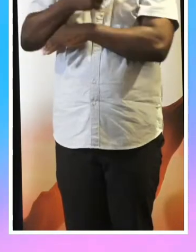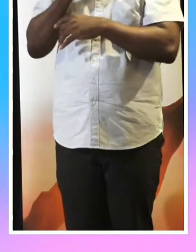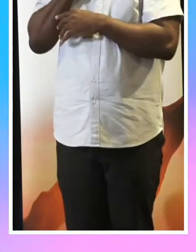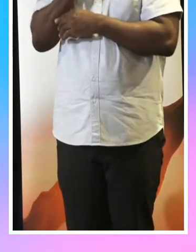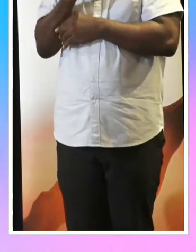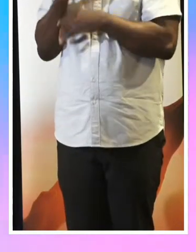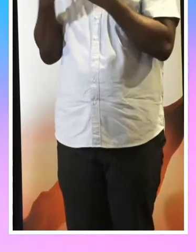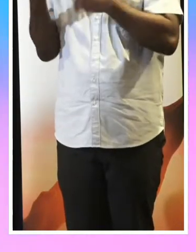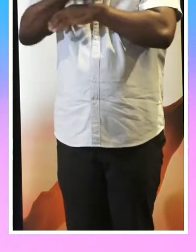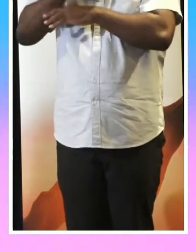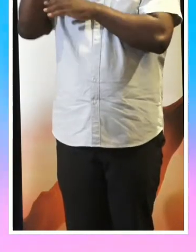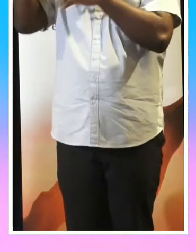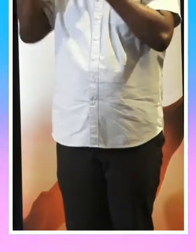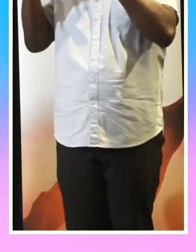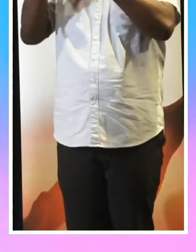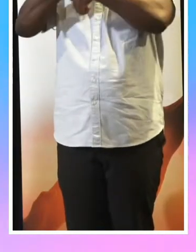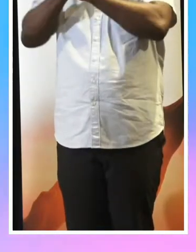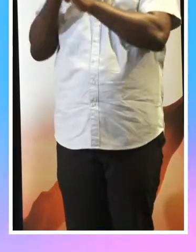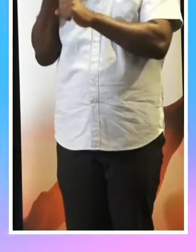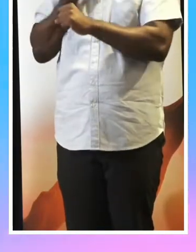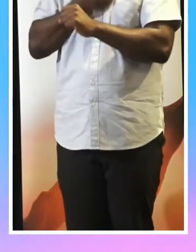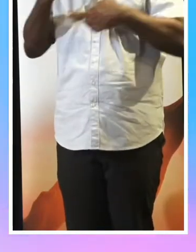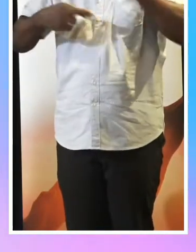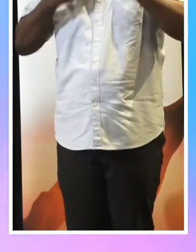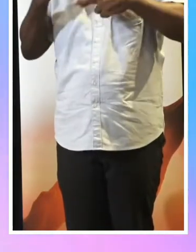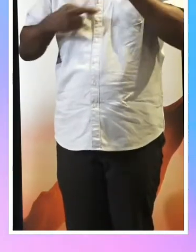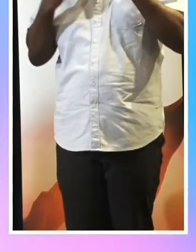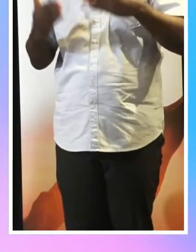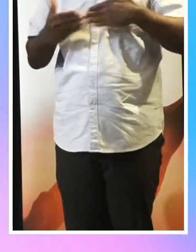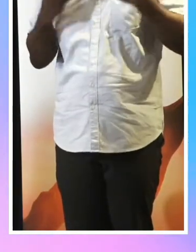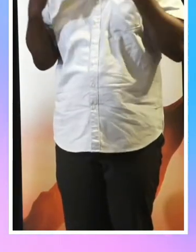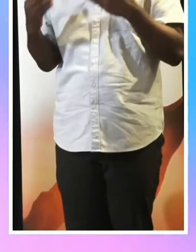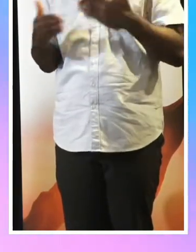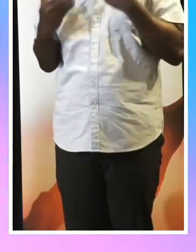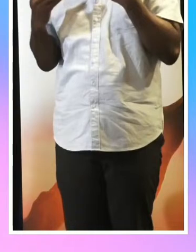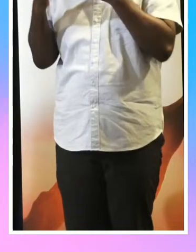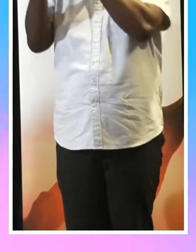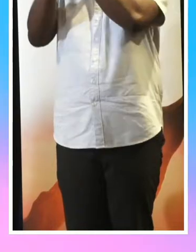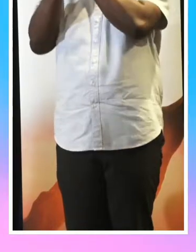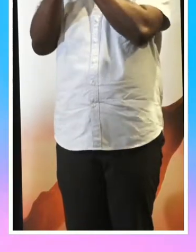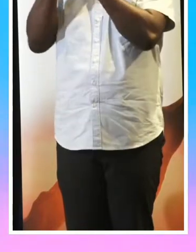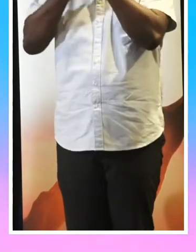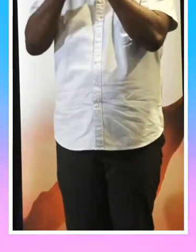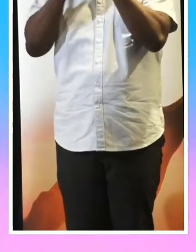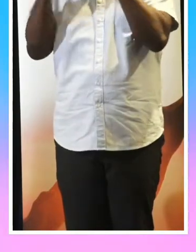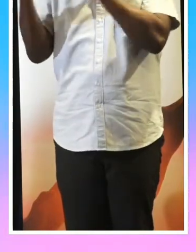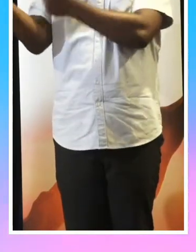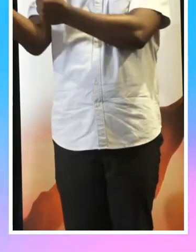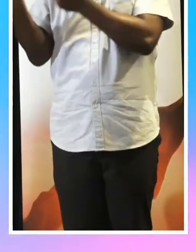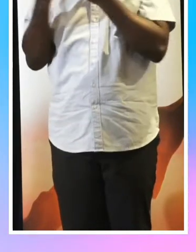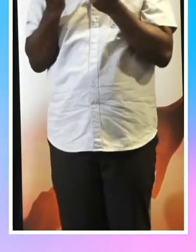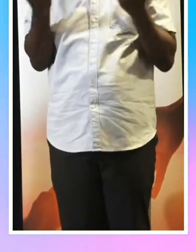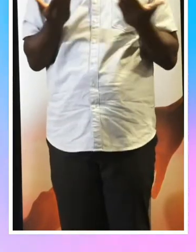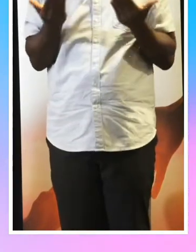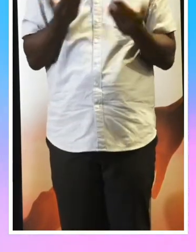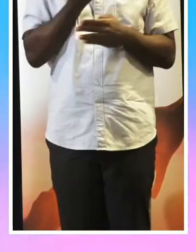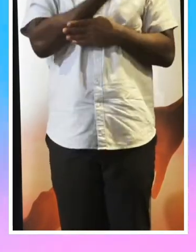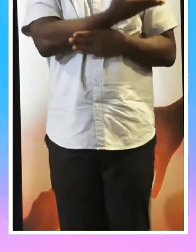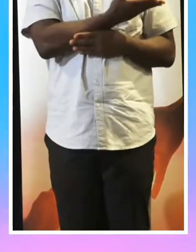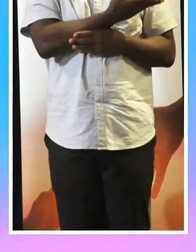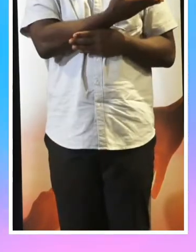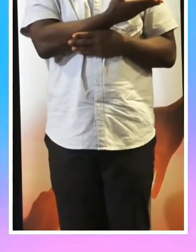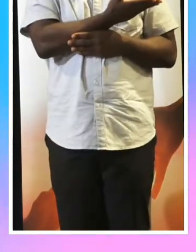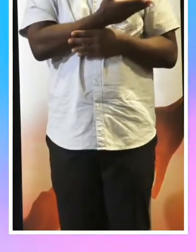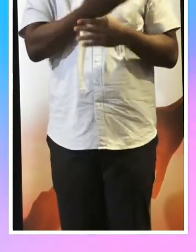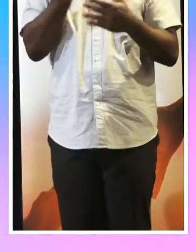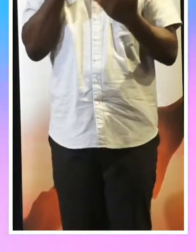have rejoiced, and we are glad in it. Father God, tonight I pray for everyone that would come to this podium. Father God, that they would minister